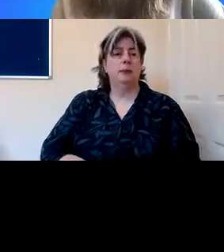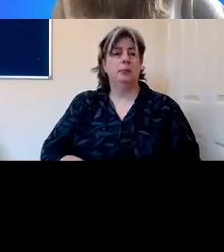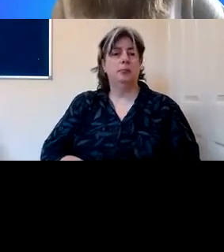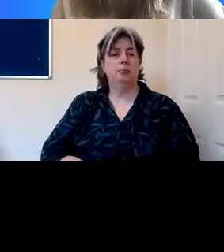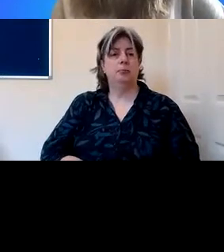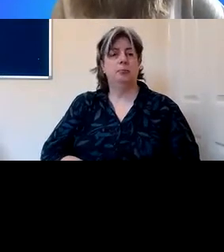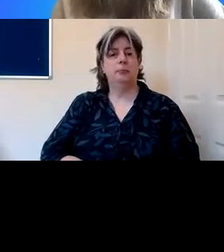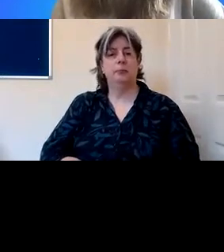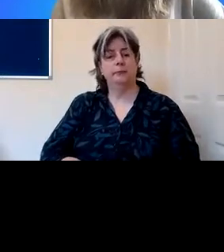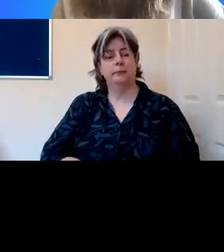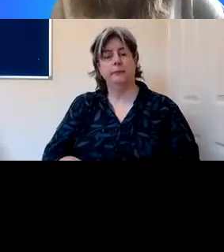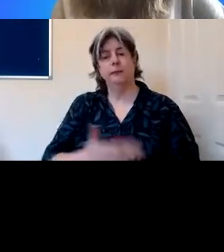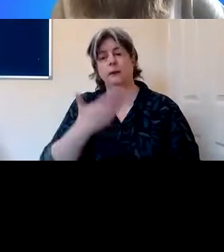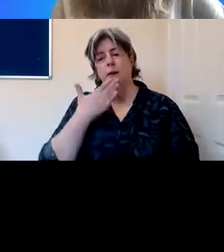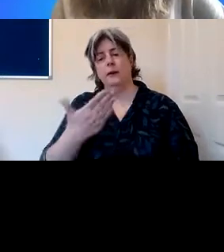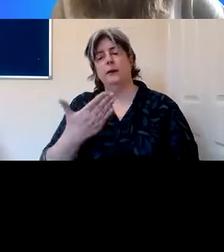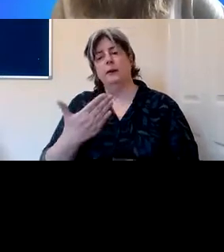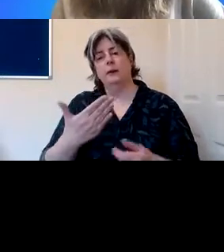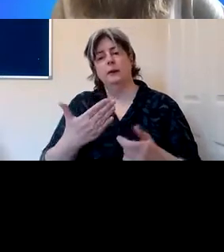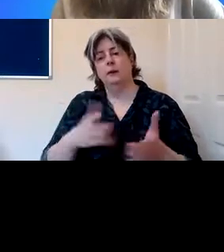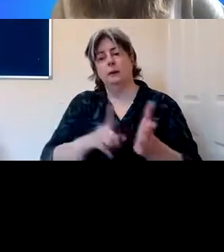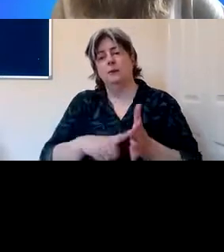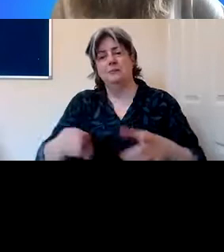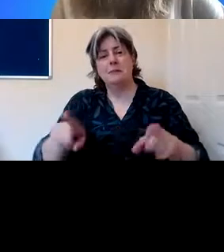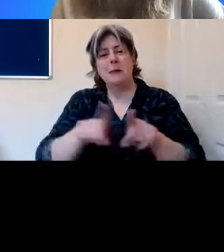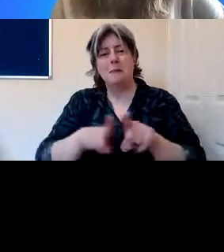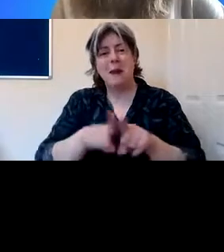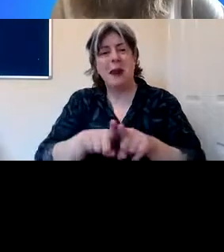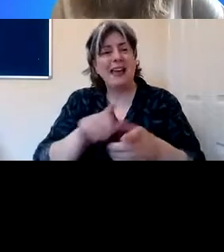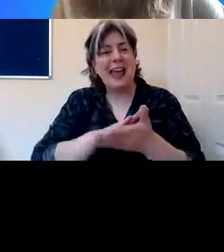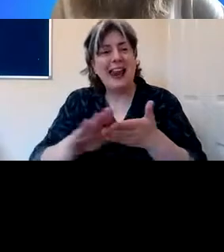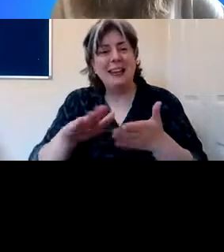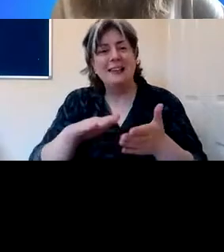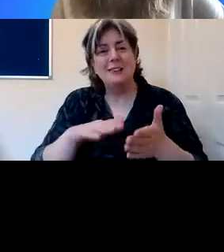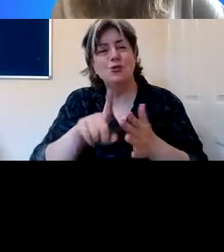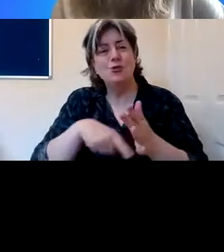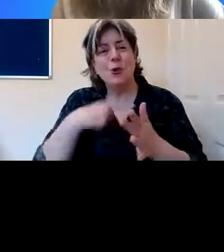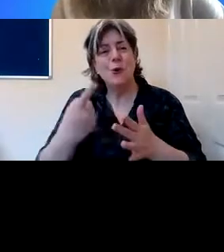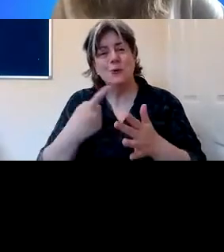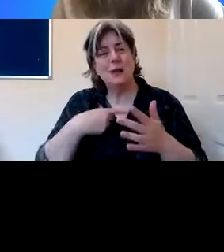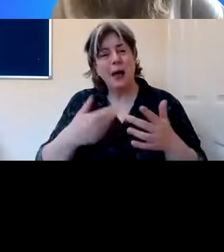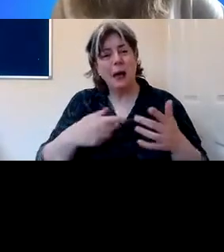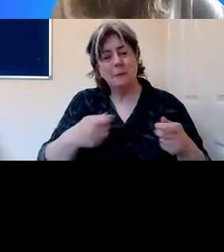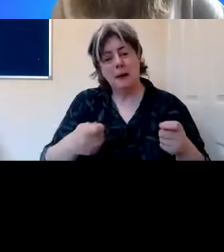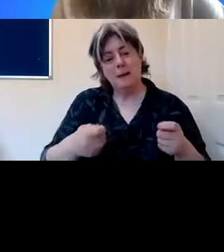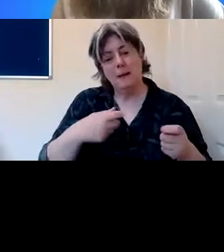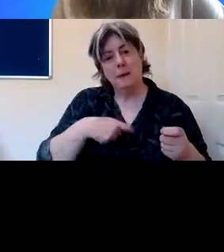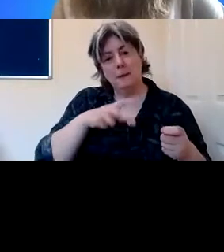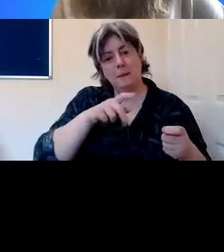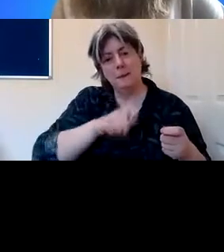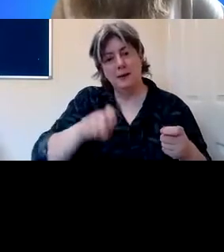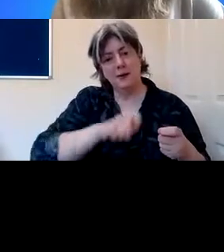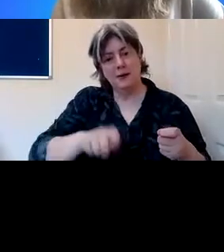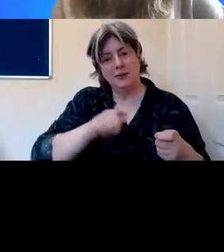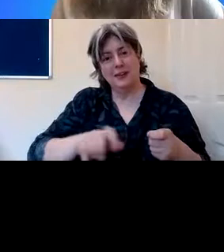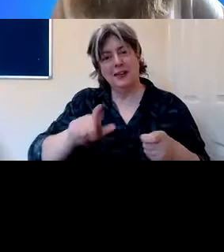Yeah, thanks, Laura. And again, like Helen, I've been searching through my notes quickly now to see if I can see something that I'm going to perhaps say